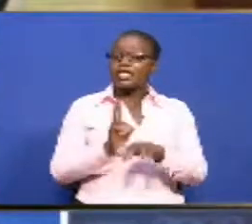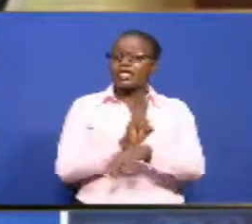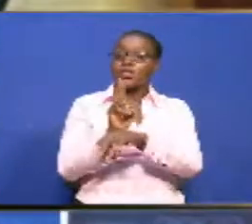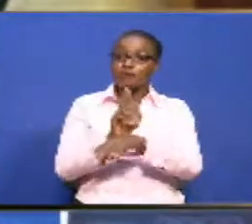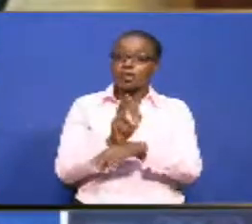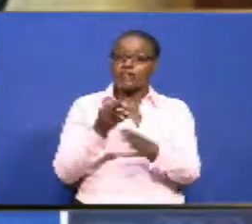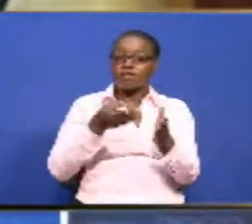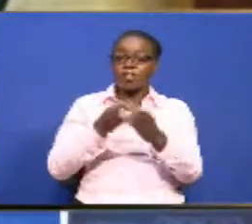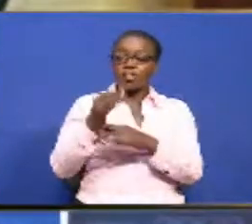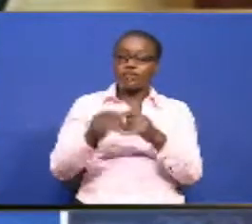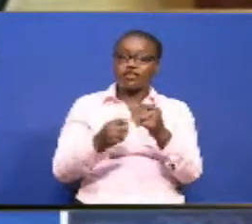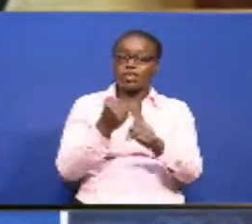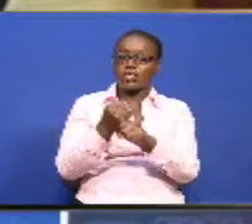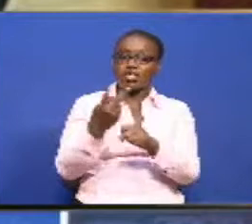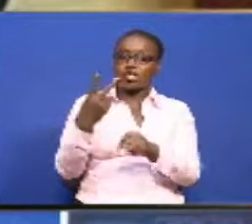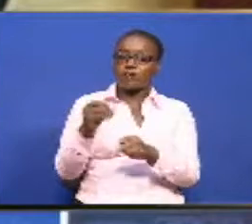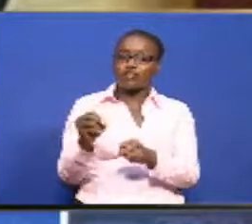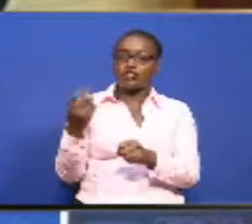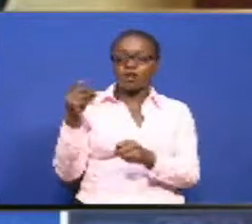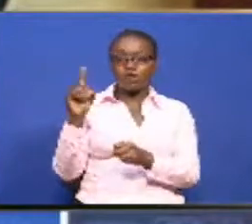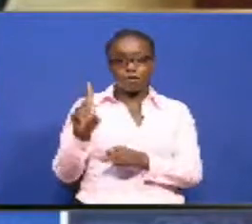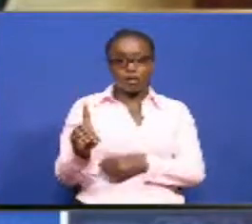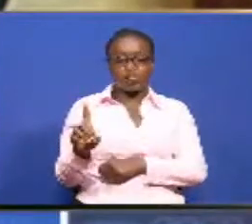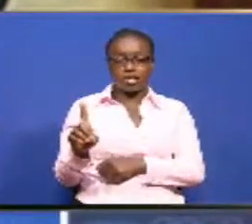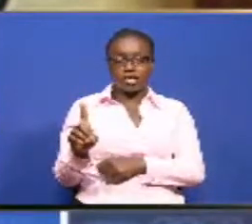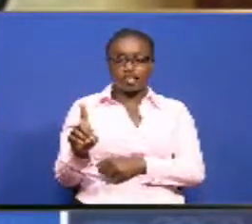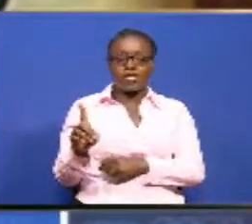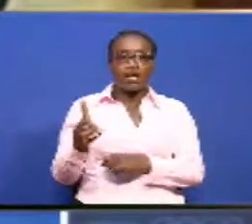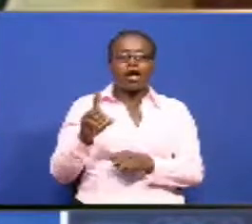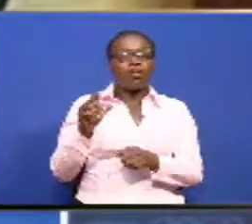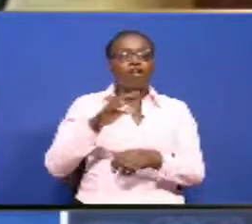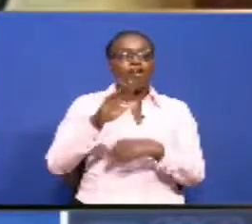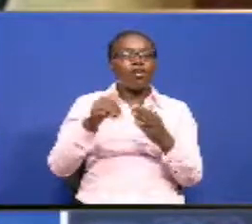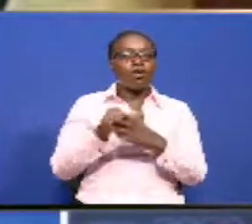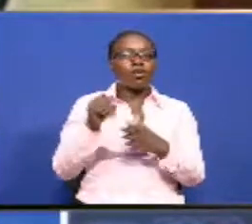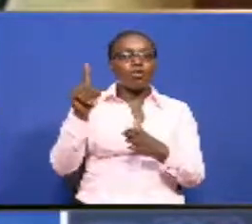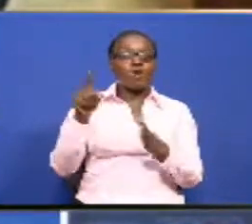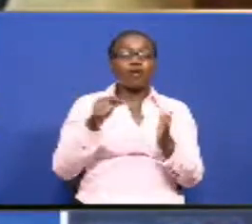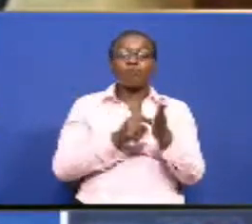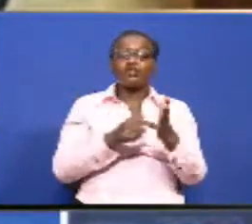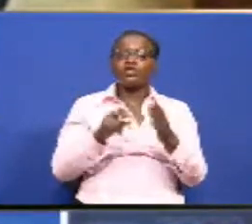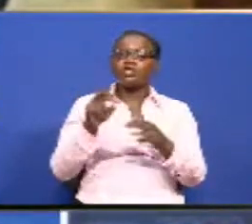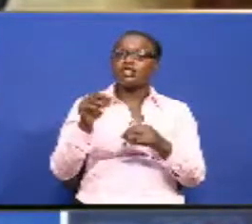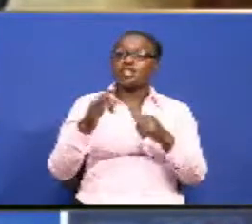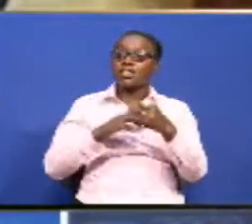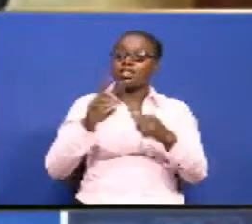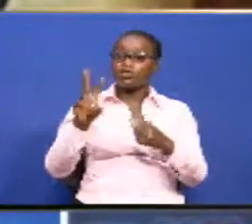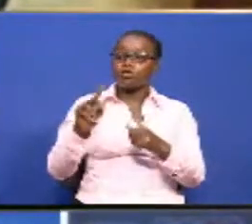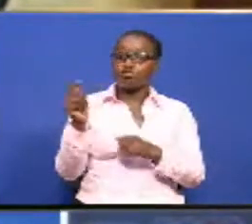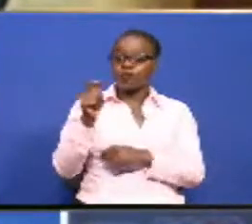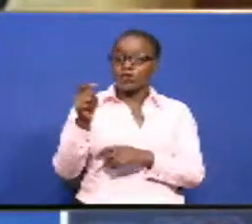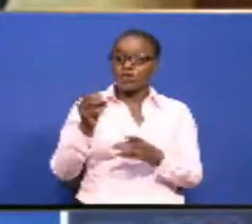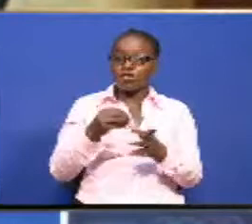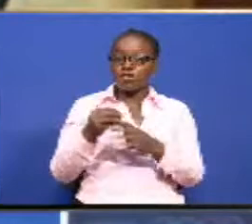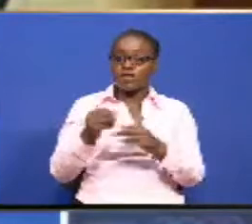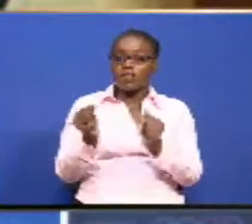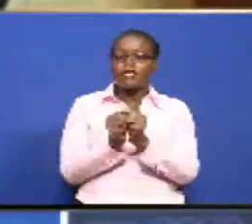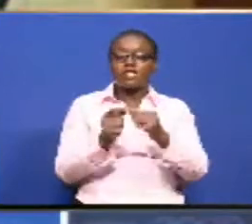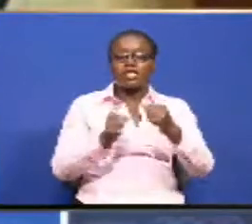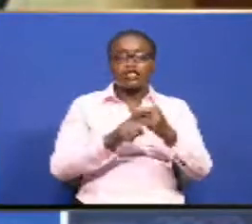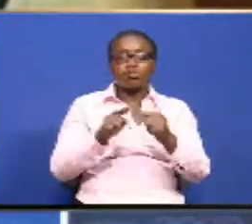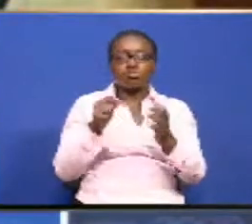year 2020-21 will amount to Kenya shilling 1.82 trillion or 16.2% of